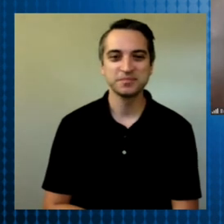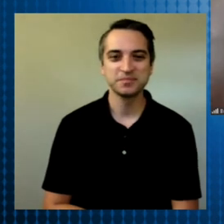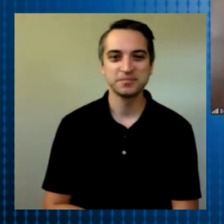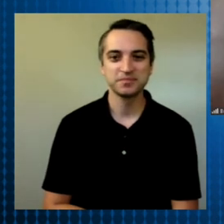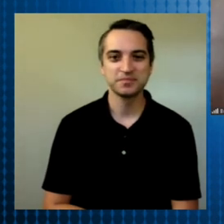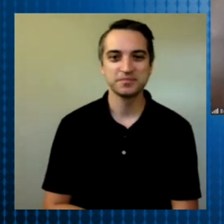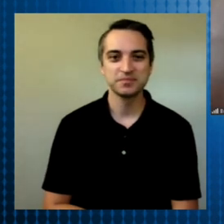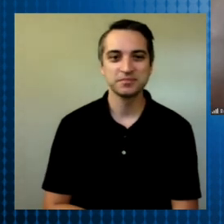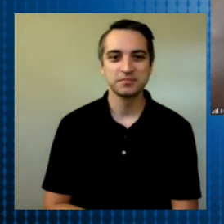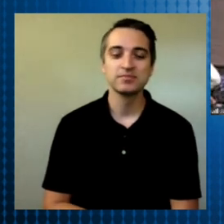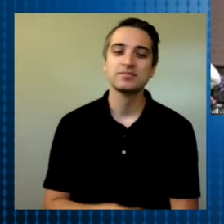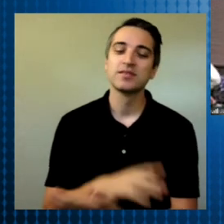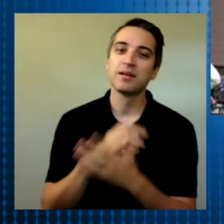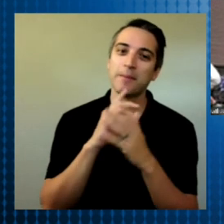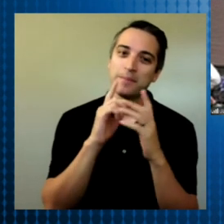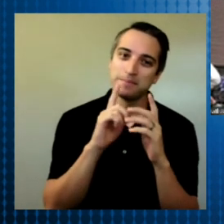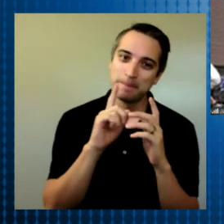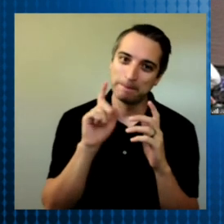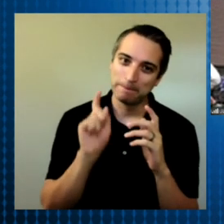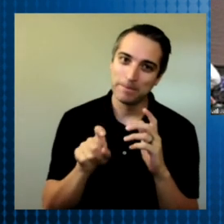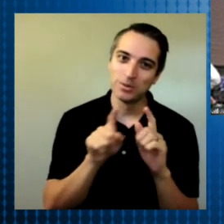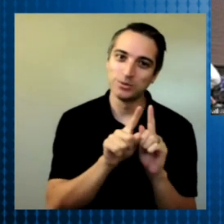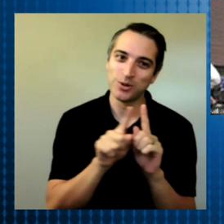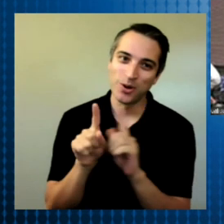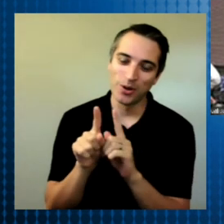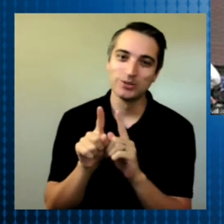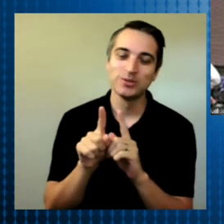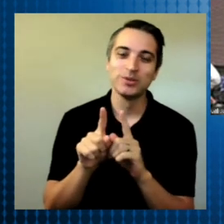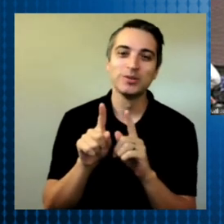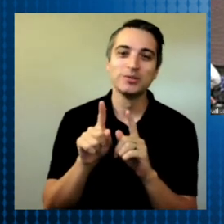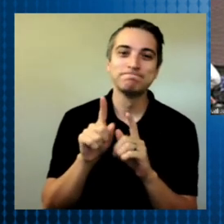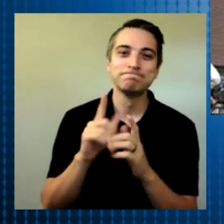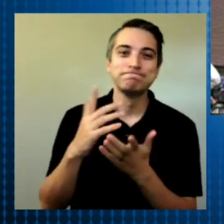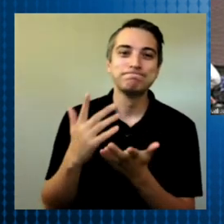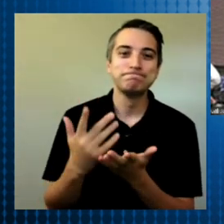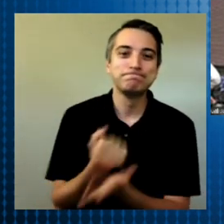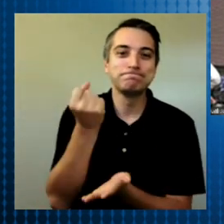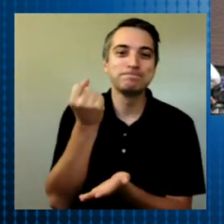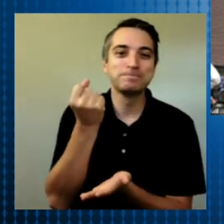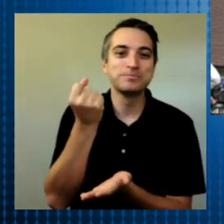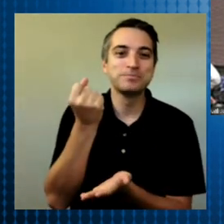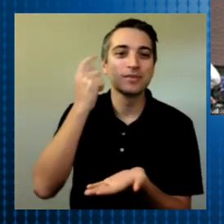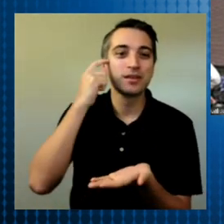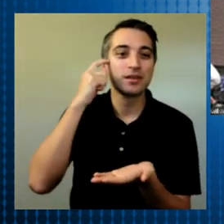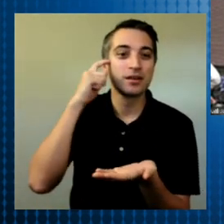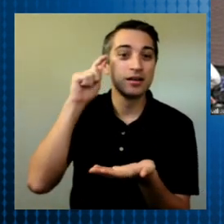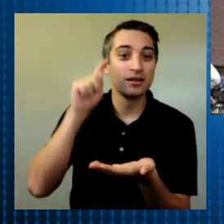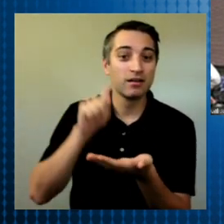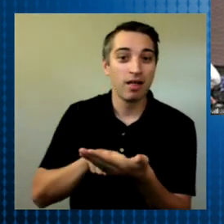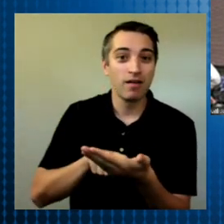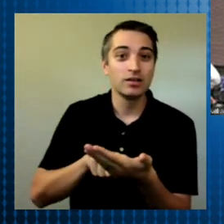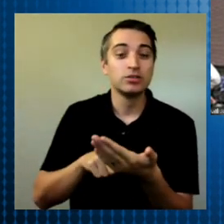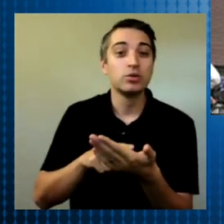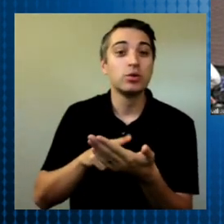Finally, I would be remiss if I did not take the time to acknowledge the primary organizer